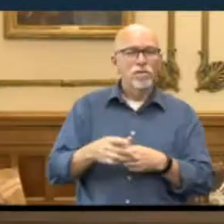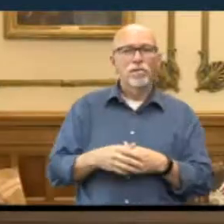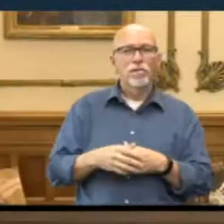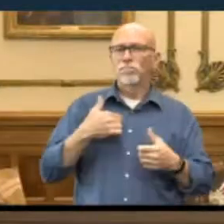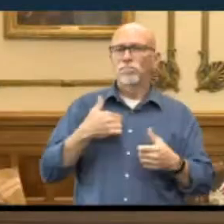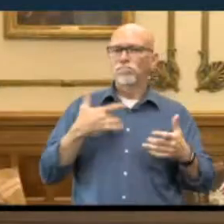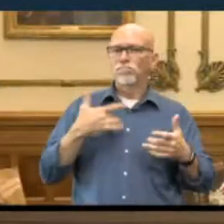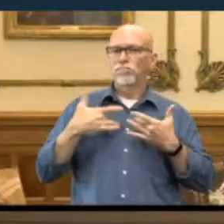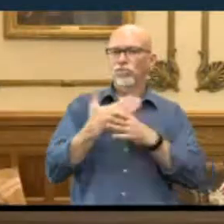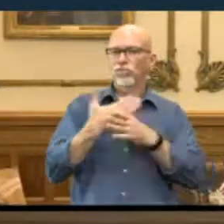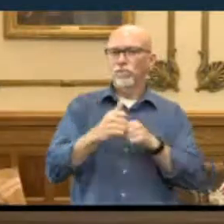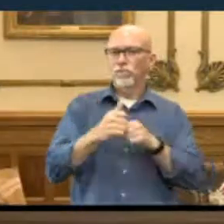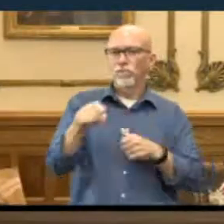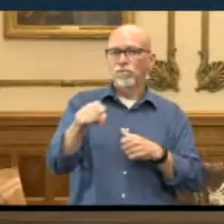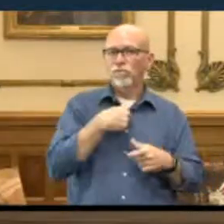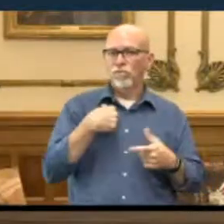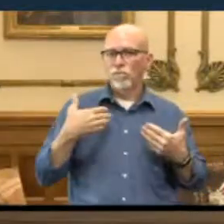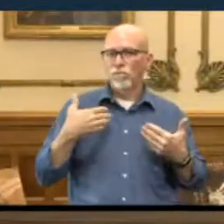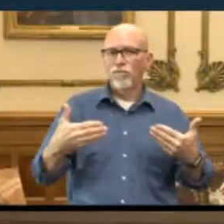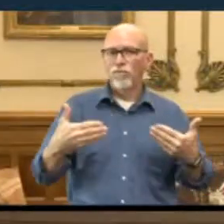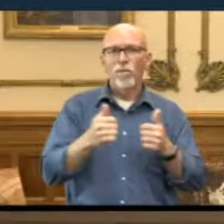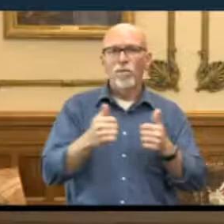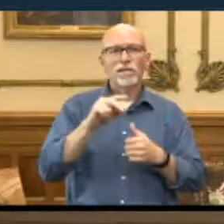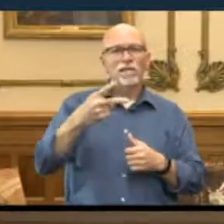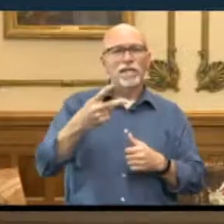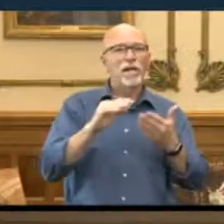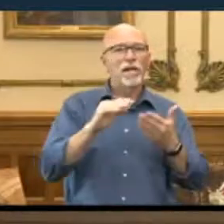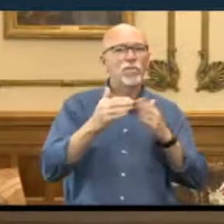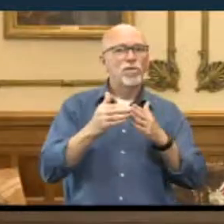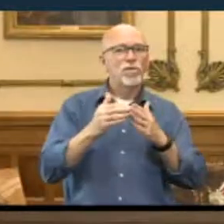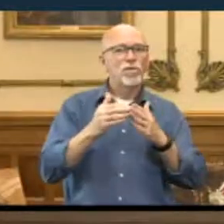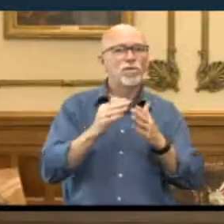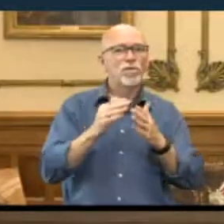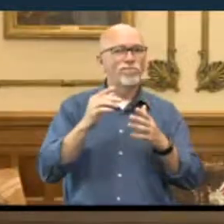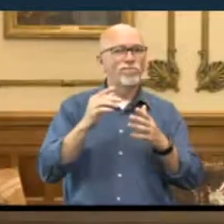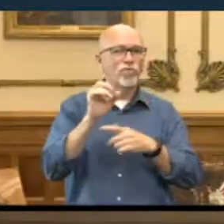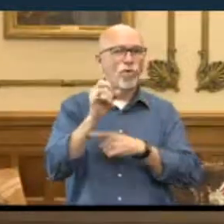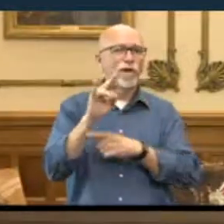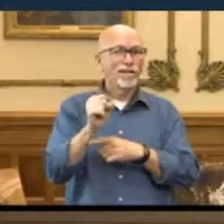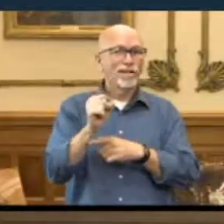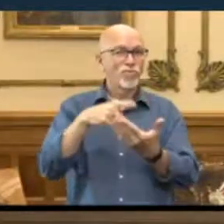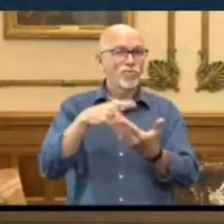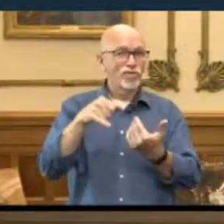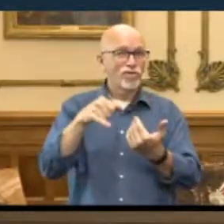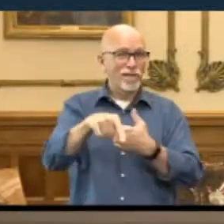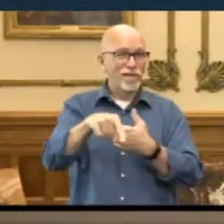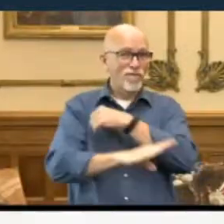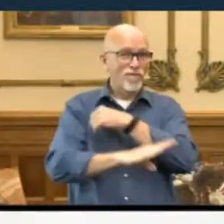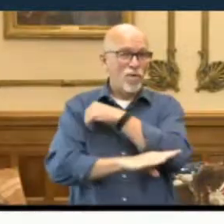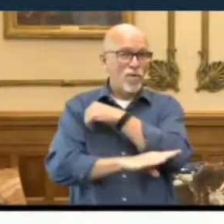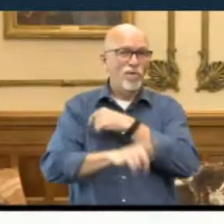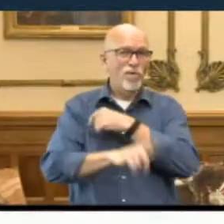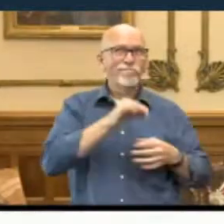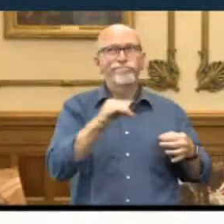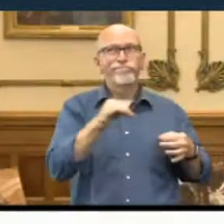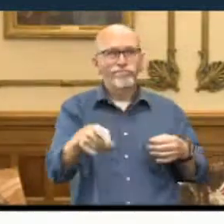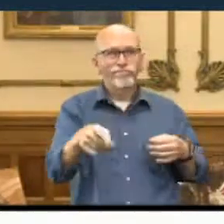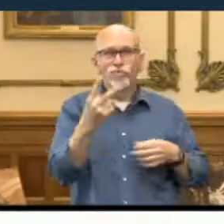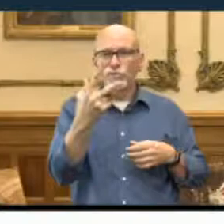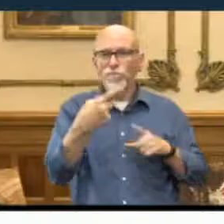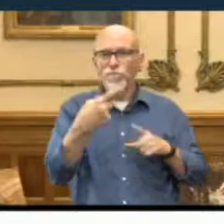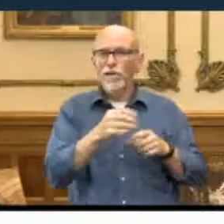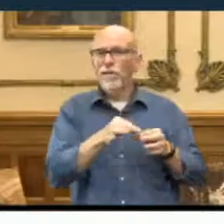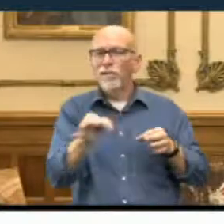excited to share today that we are moving forward with our second community crossings call for projects of 2020 this fall. Obviously been delayed 2 or 3 months,